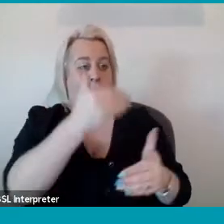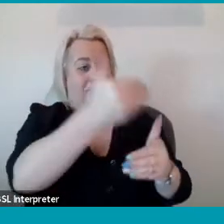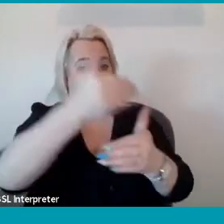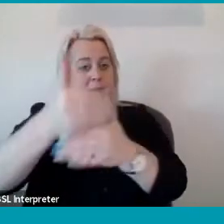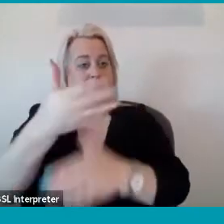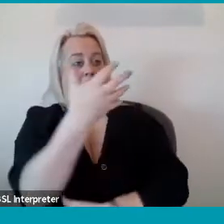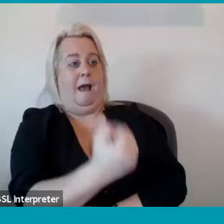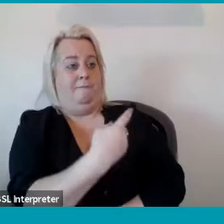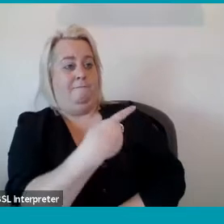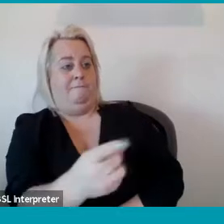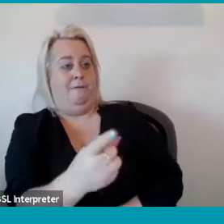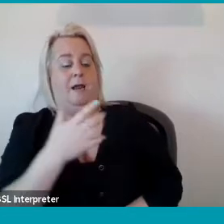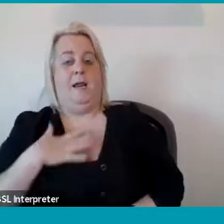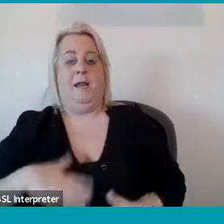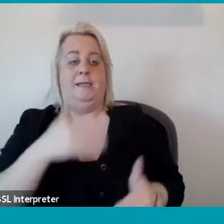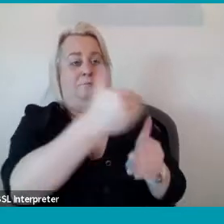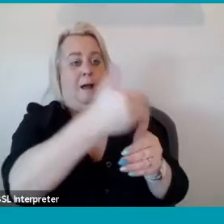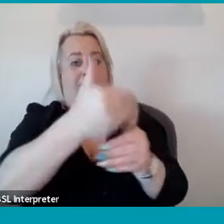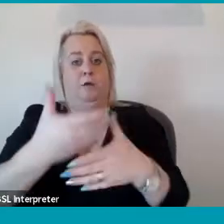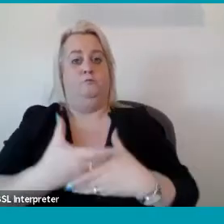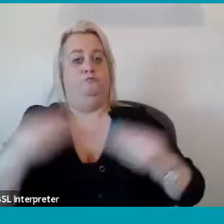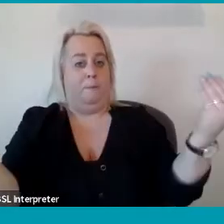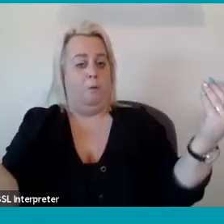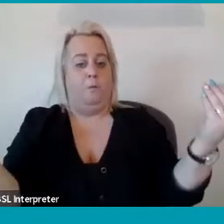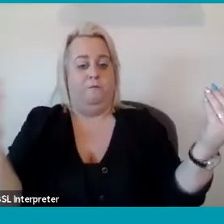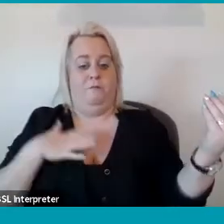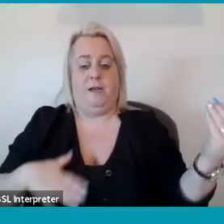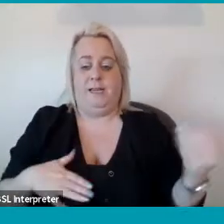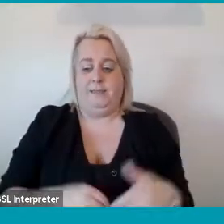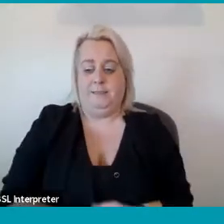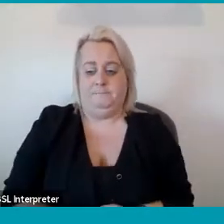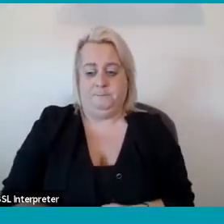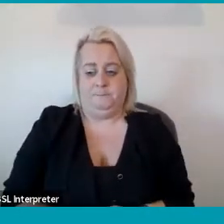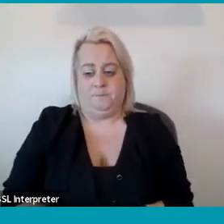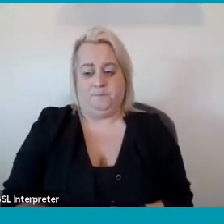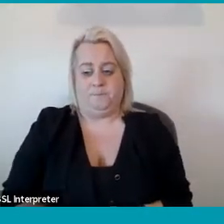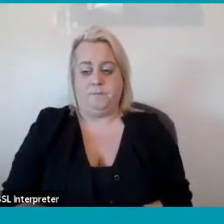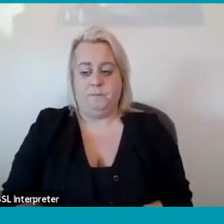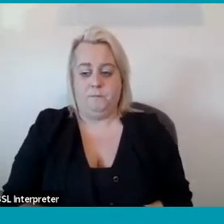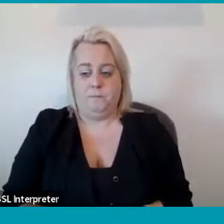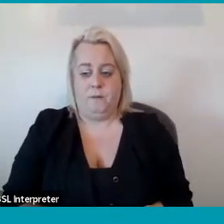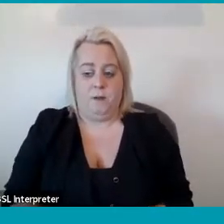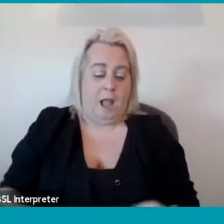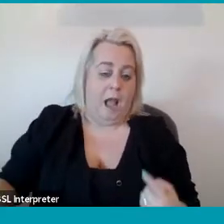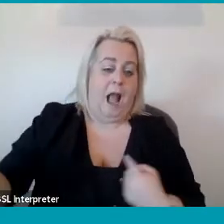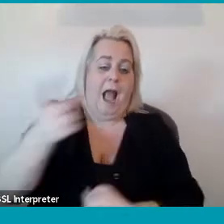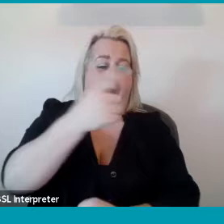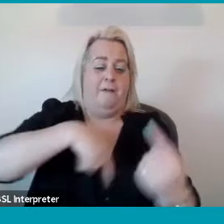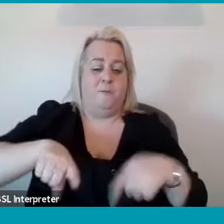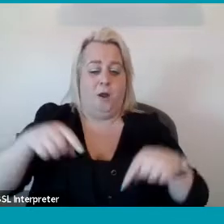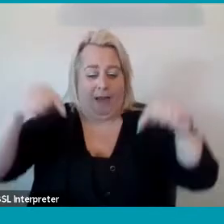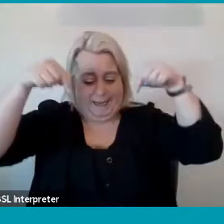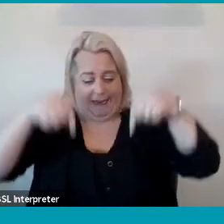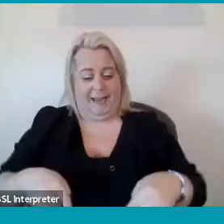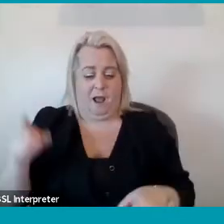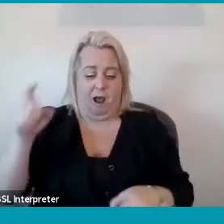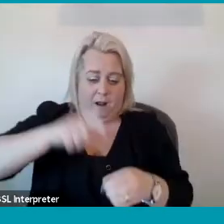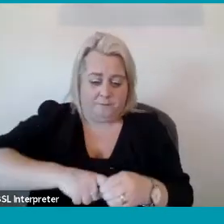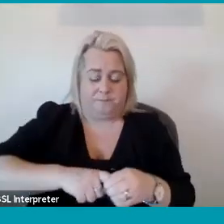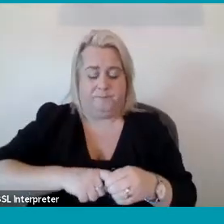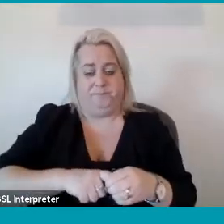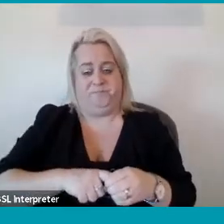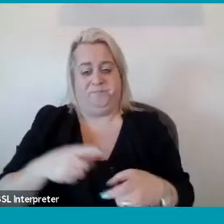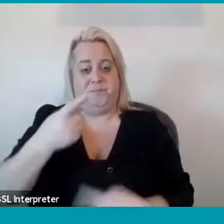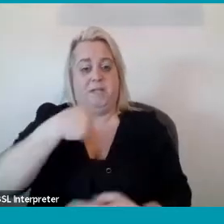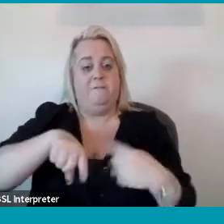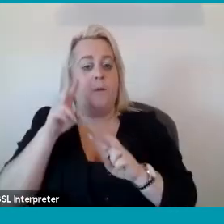removed. But it's also really empowering for everybody. So everybody on this call, everybody who's watching this